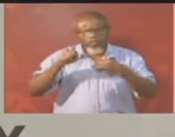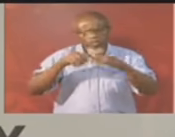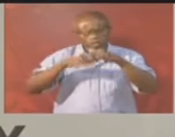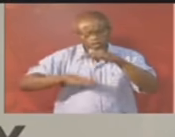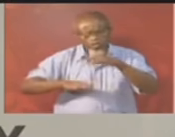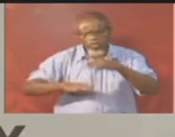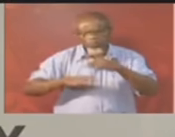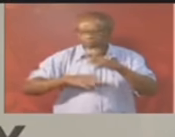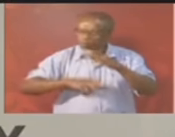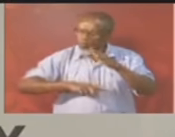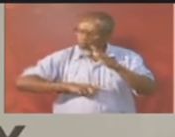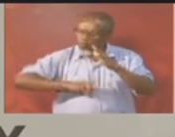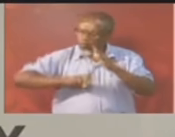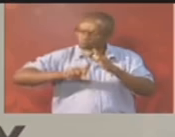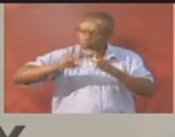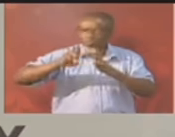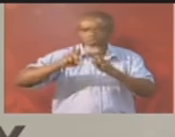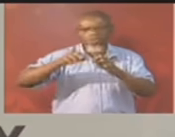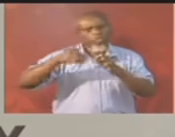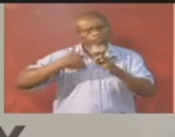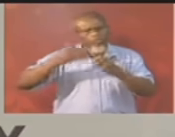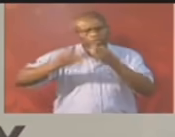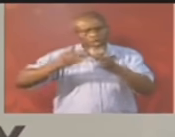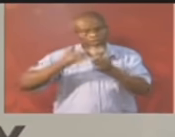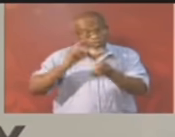treating physician, you speak with them about